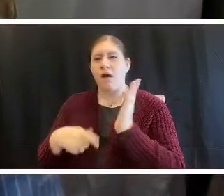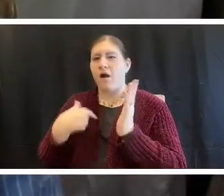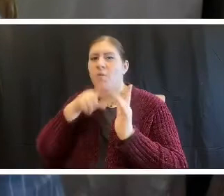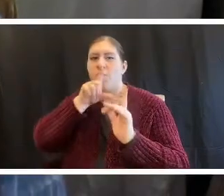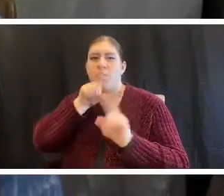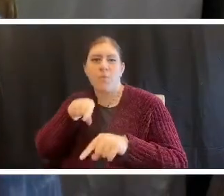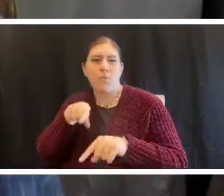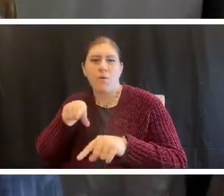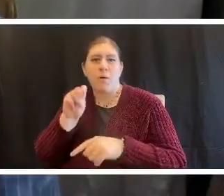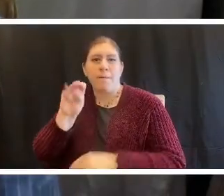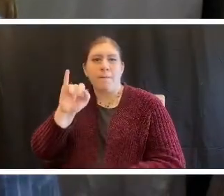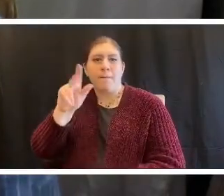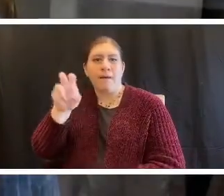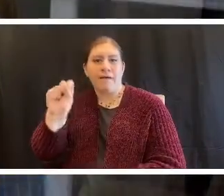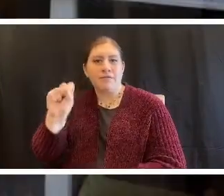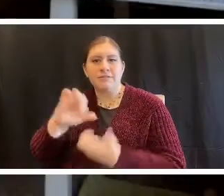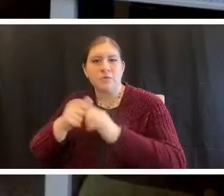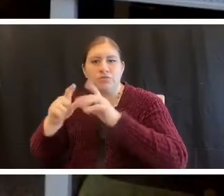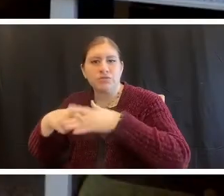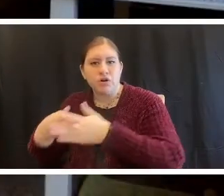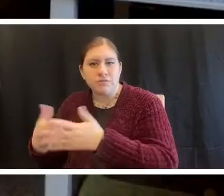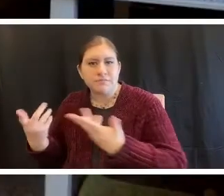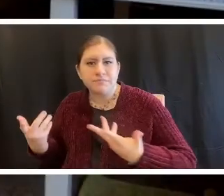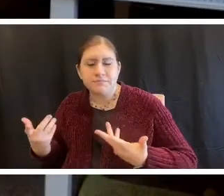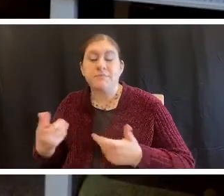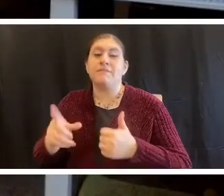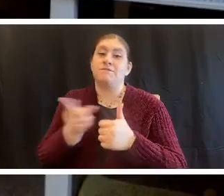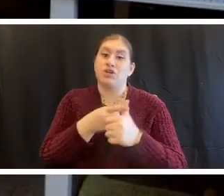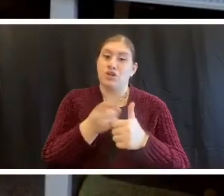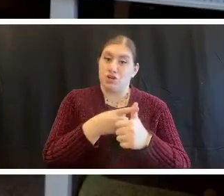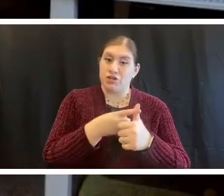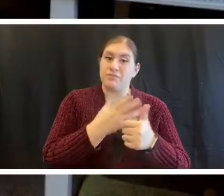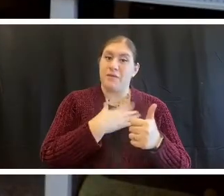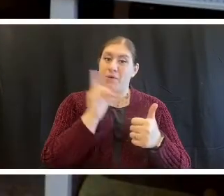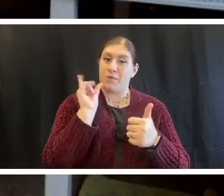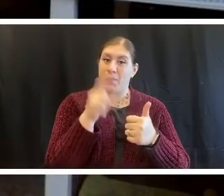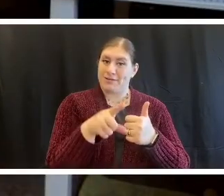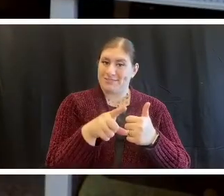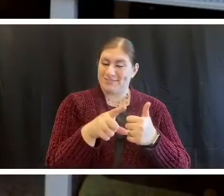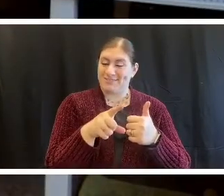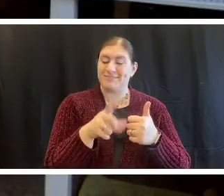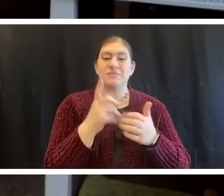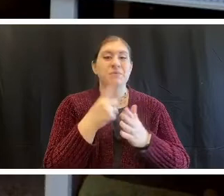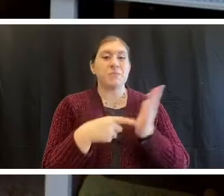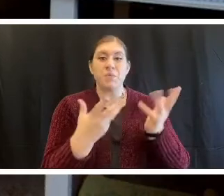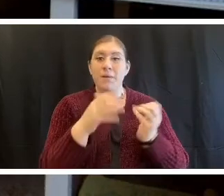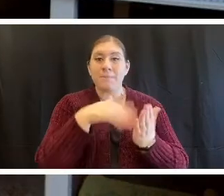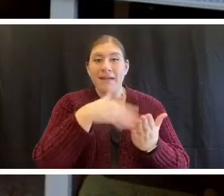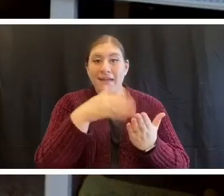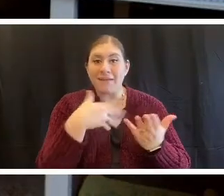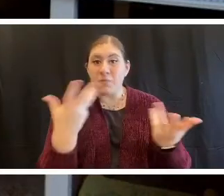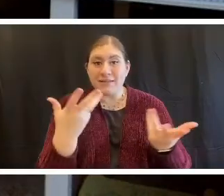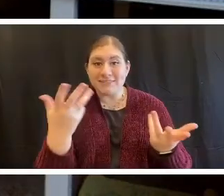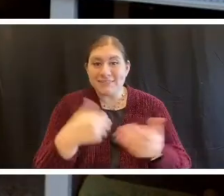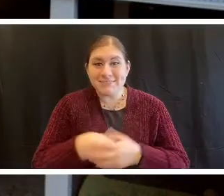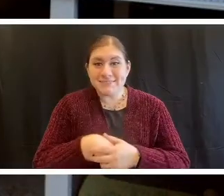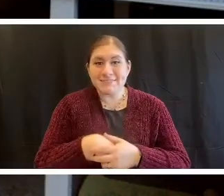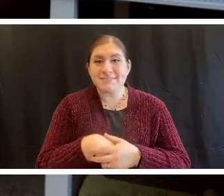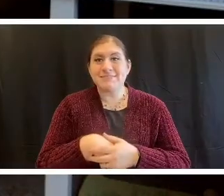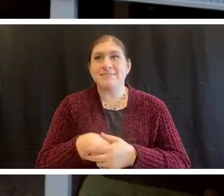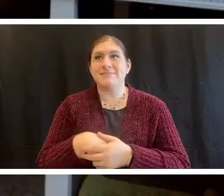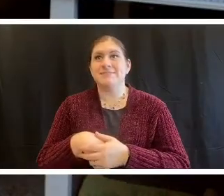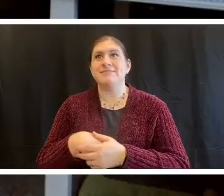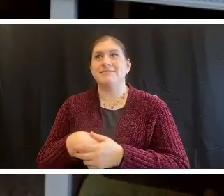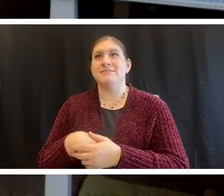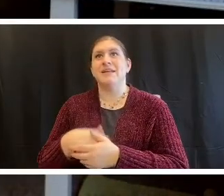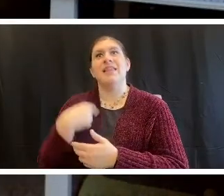at Michael's to get started? Well, first I would ask you, Shelley, what do you want to paint in? Well, I want to paint. What are you going to I